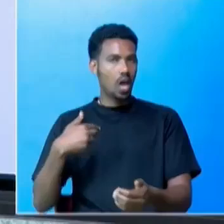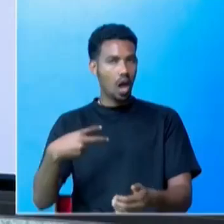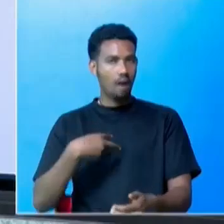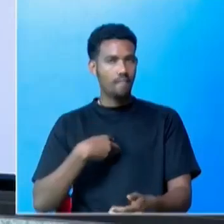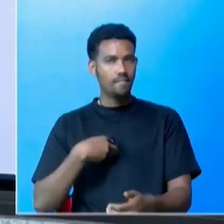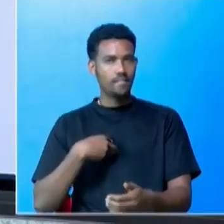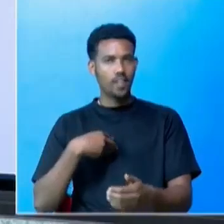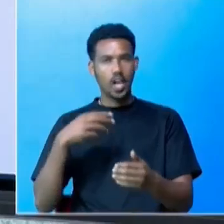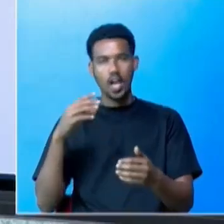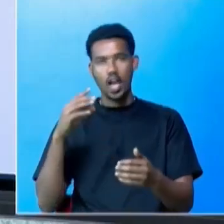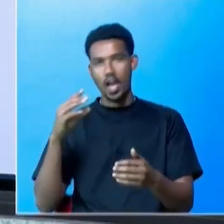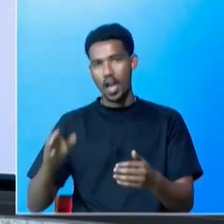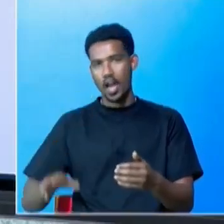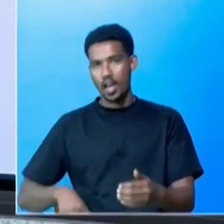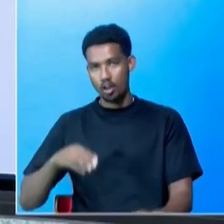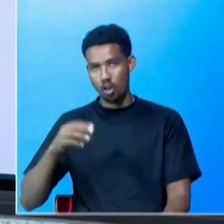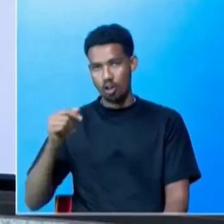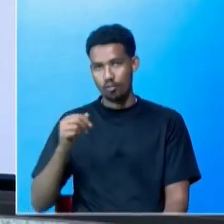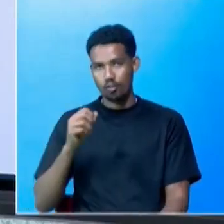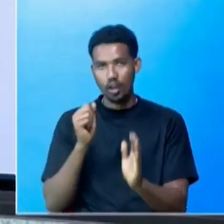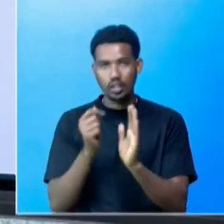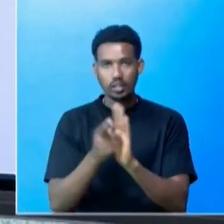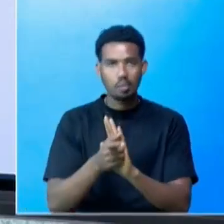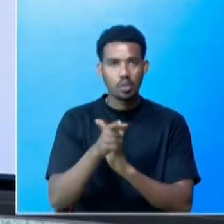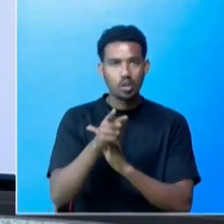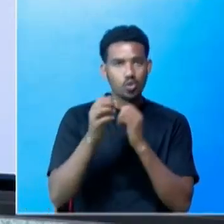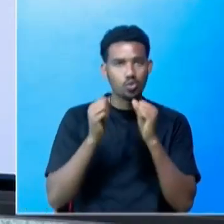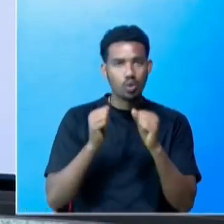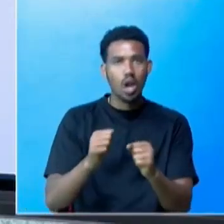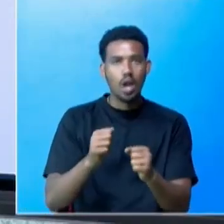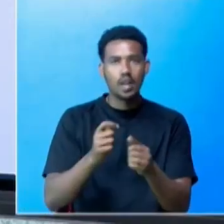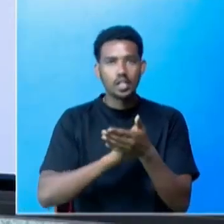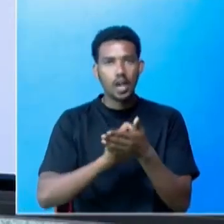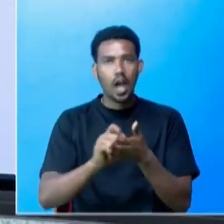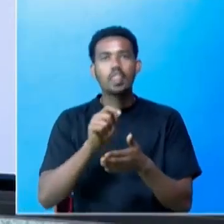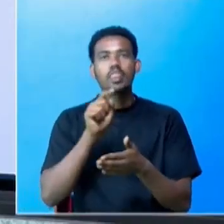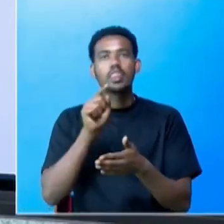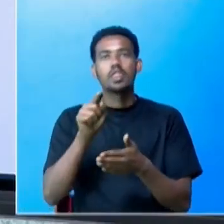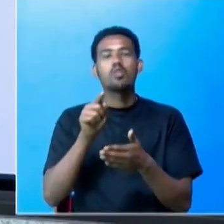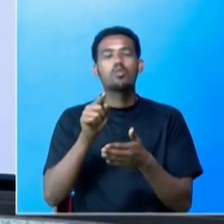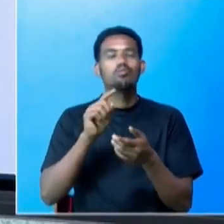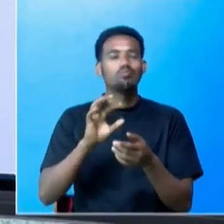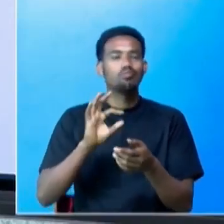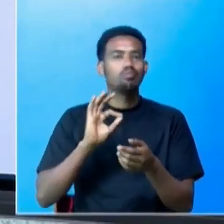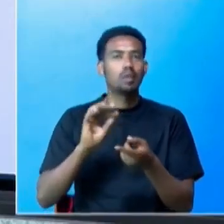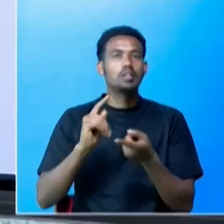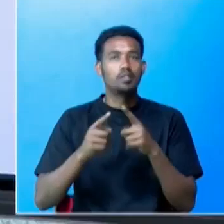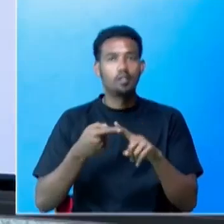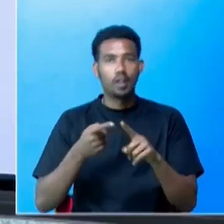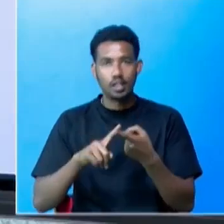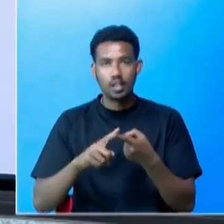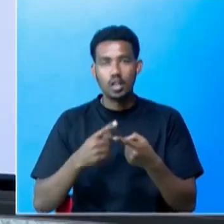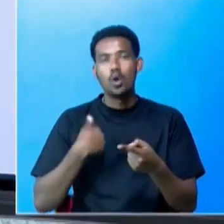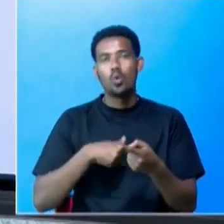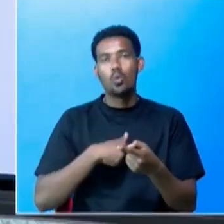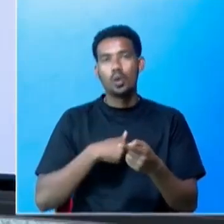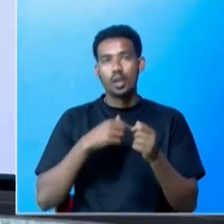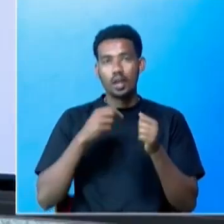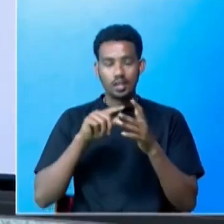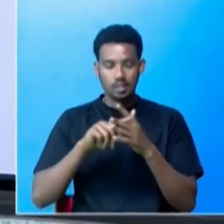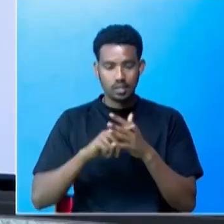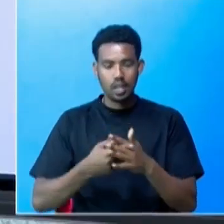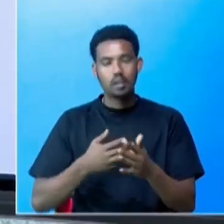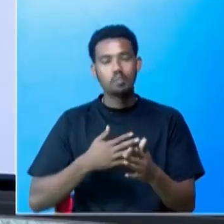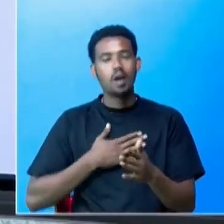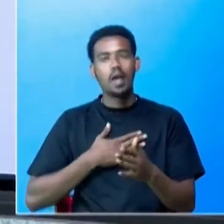dog. For example, and also you can write about your friend, your best friend. You can start with my best